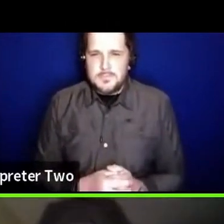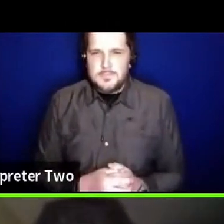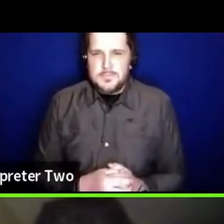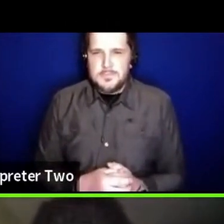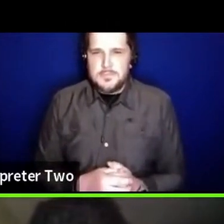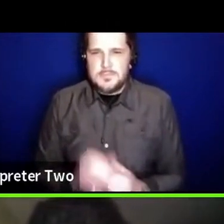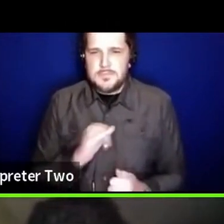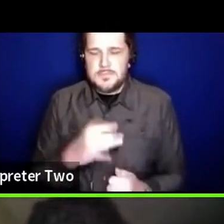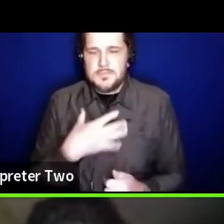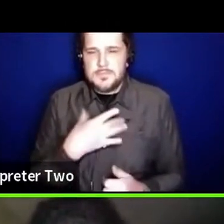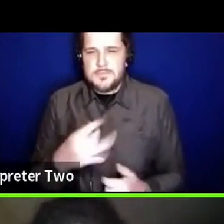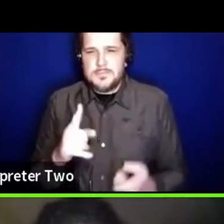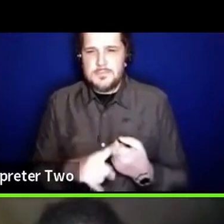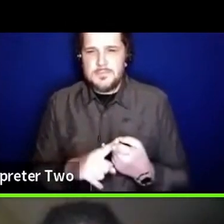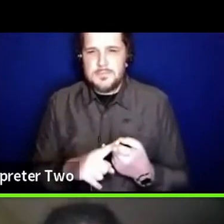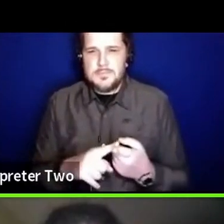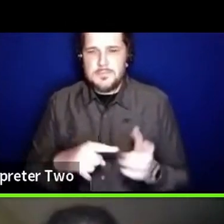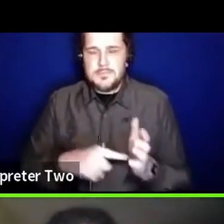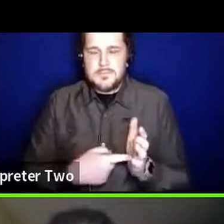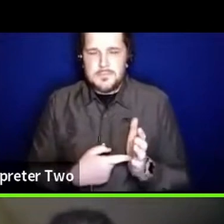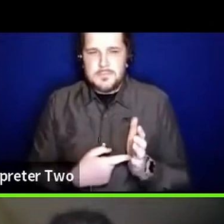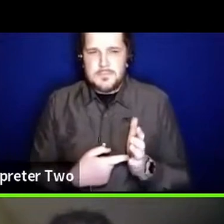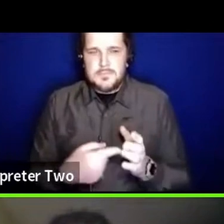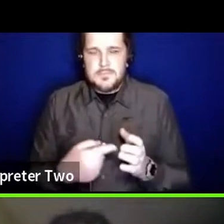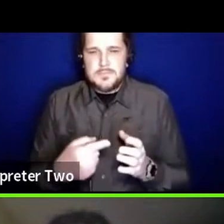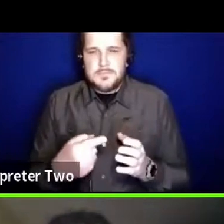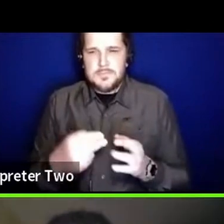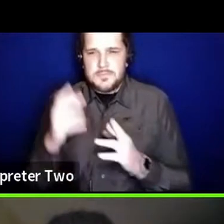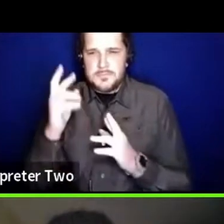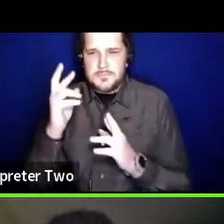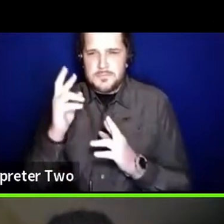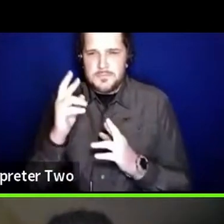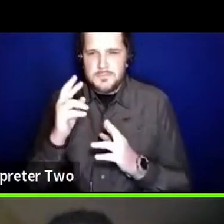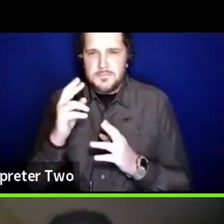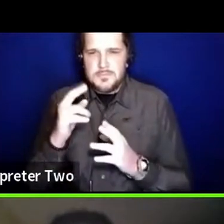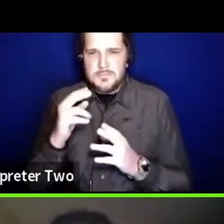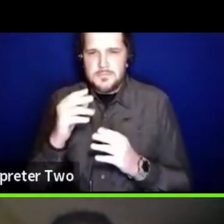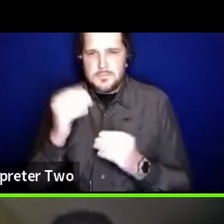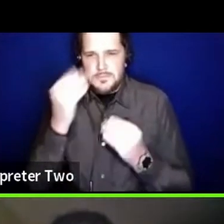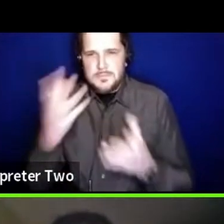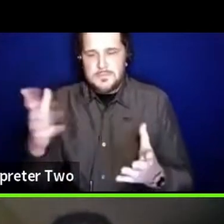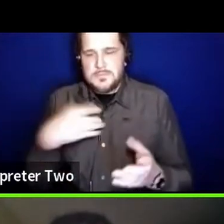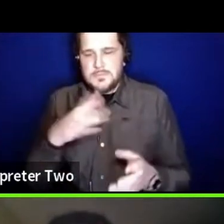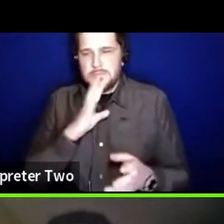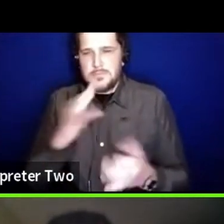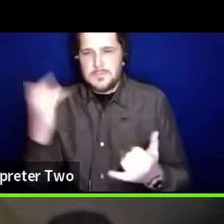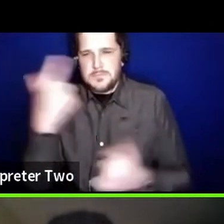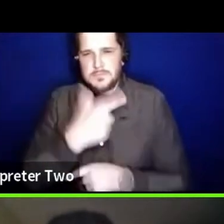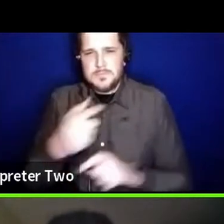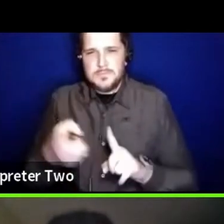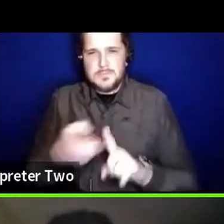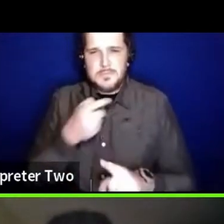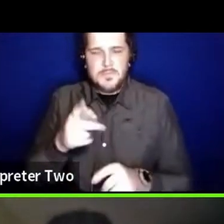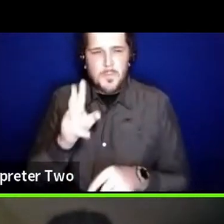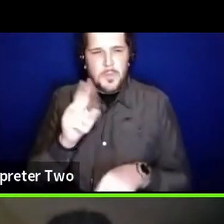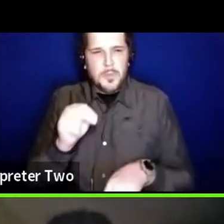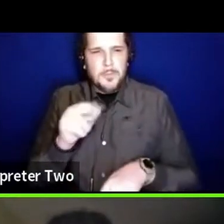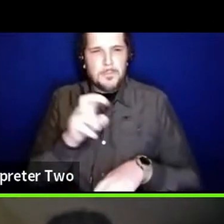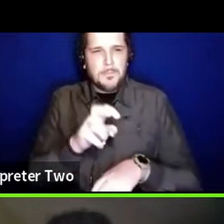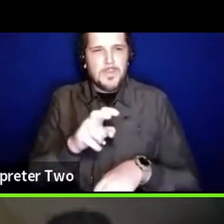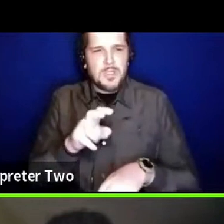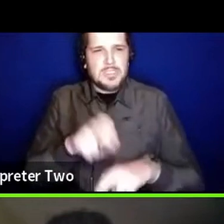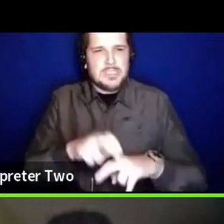I would like to start by acknowledging that I am speaking to you today from the unceded and the